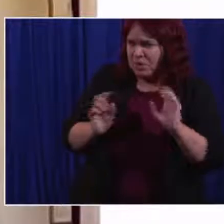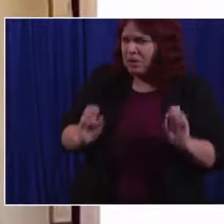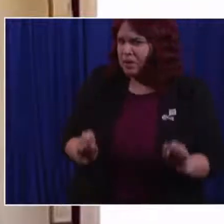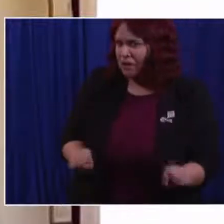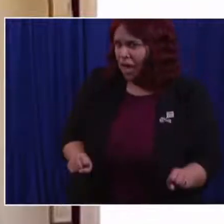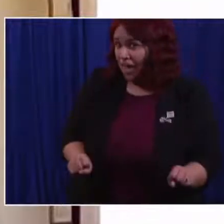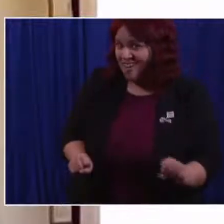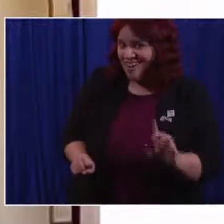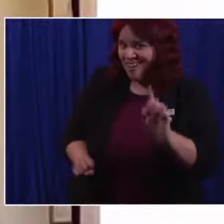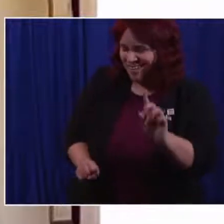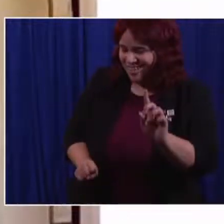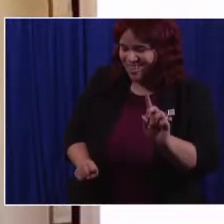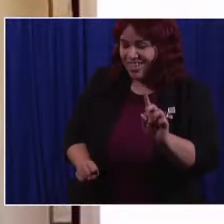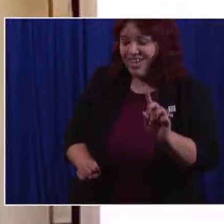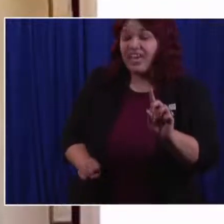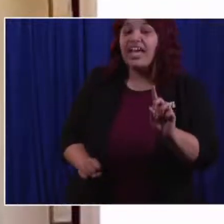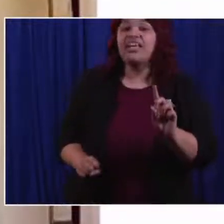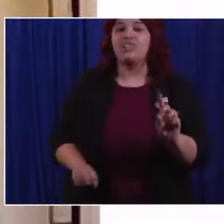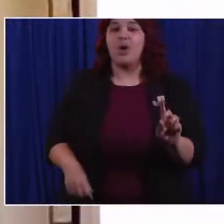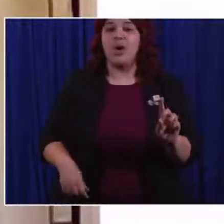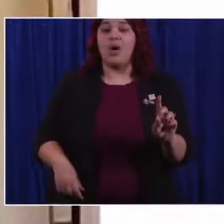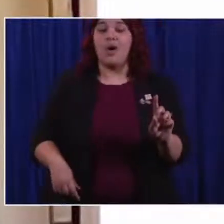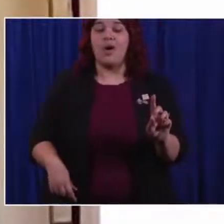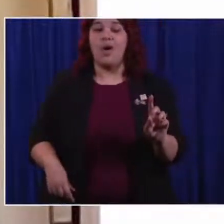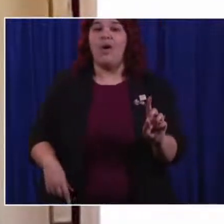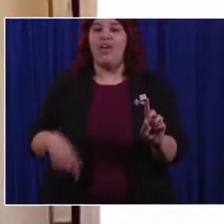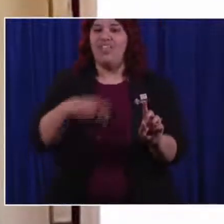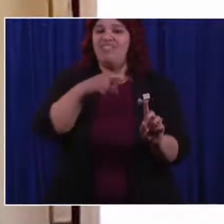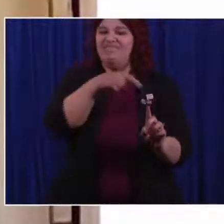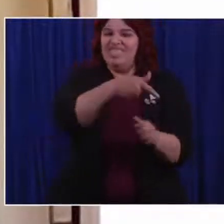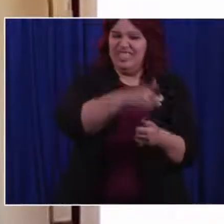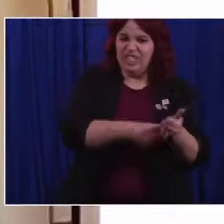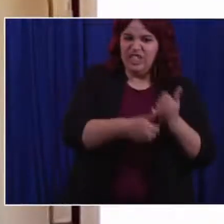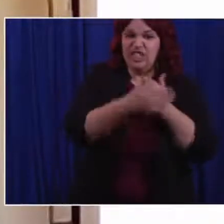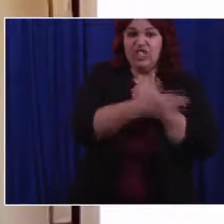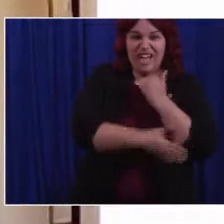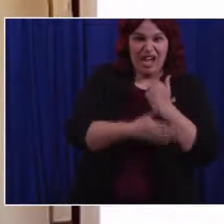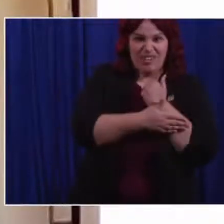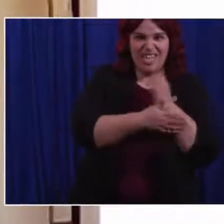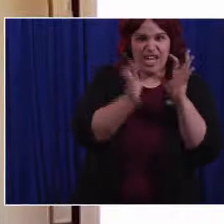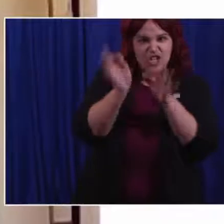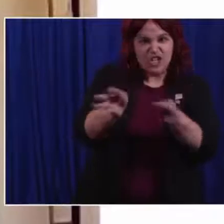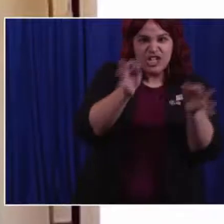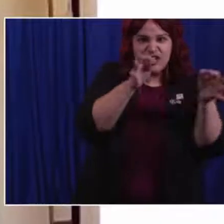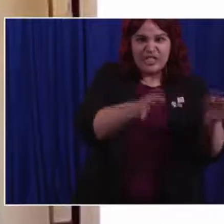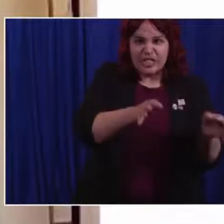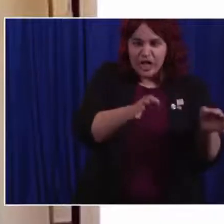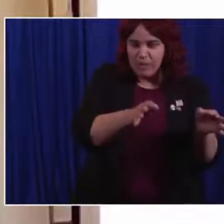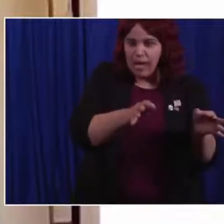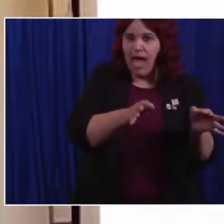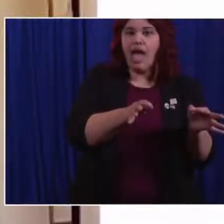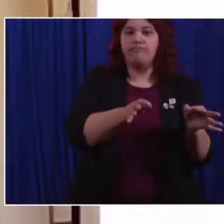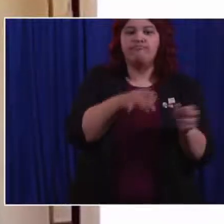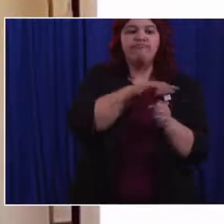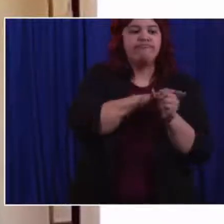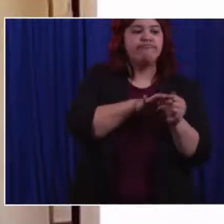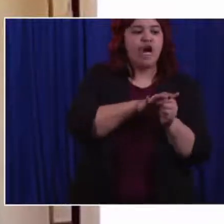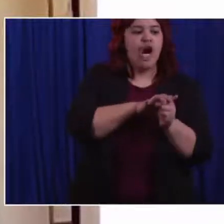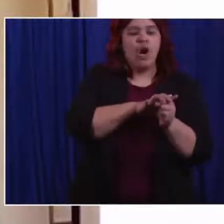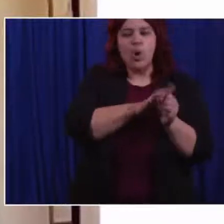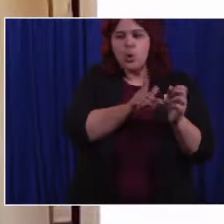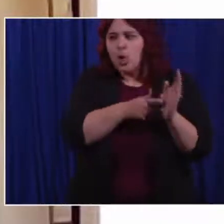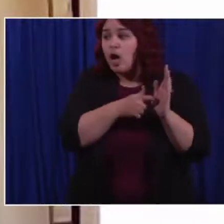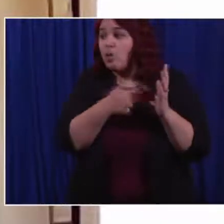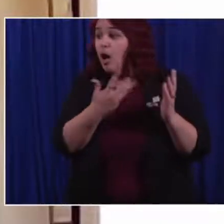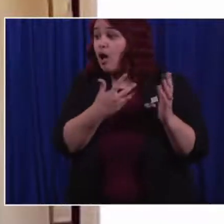be safest or best in their jurisdiction. We have a very locally designed system in the state.